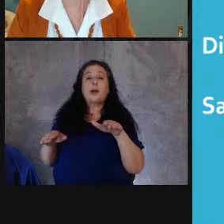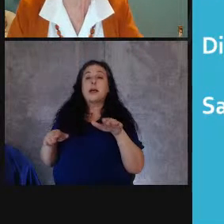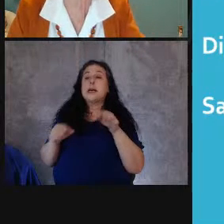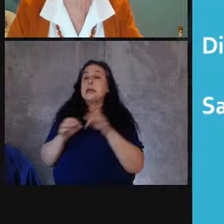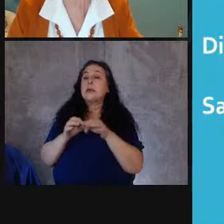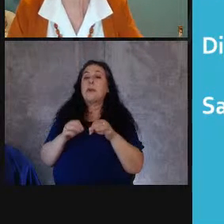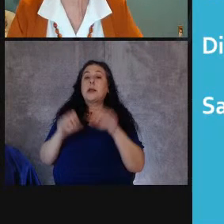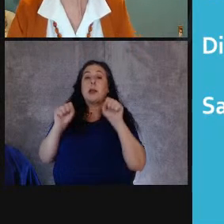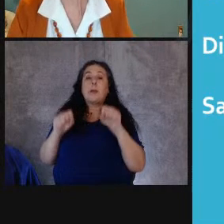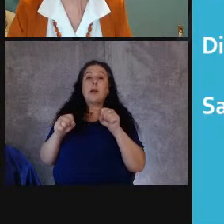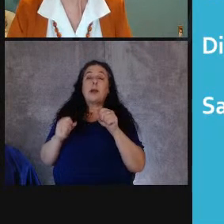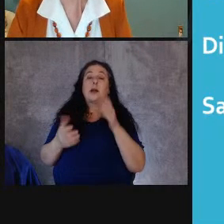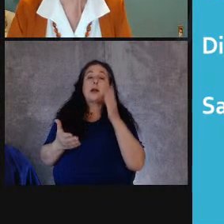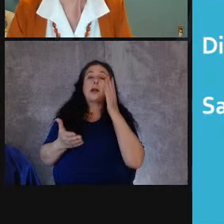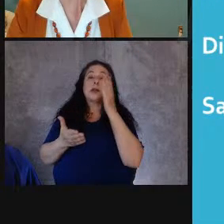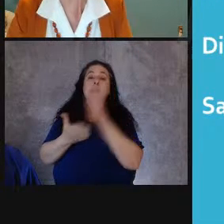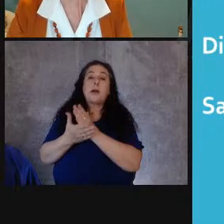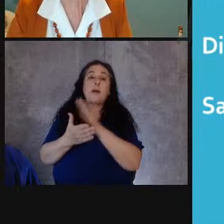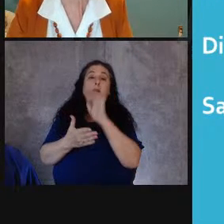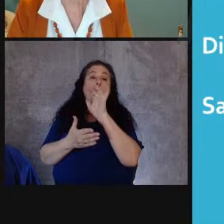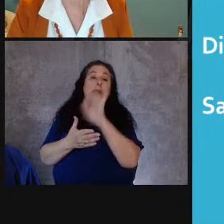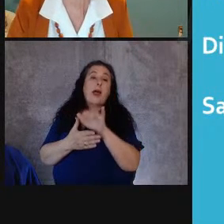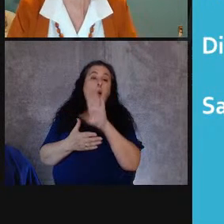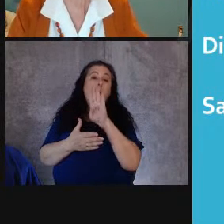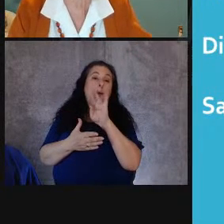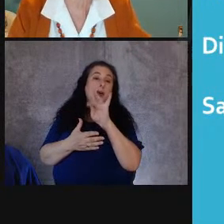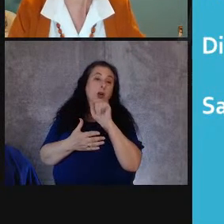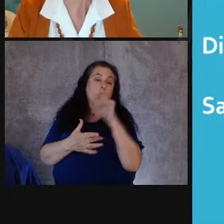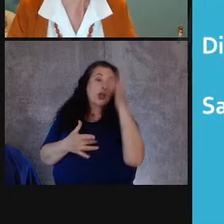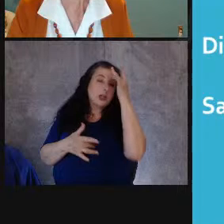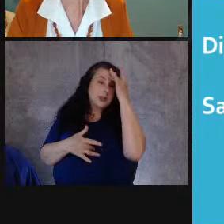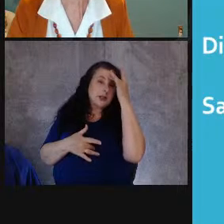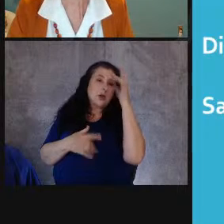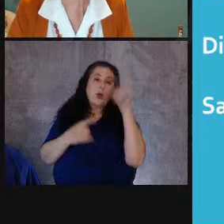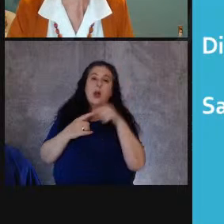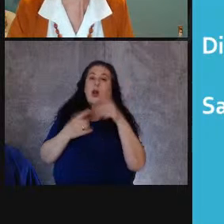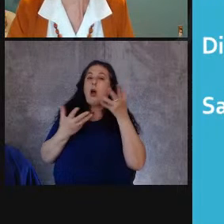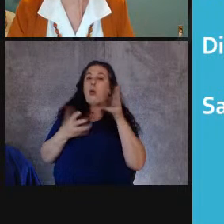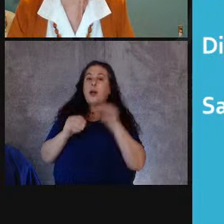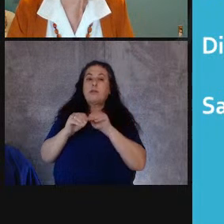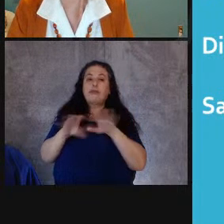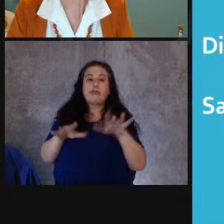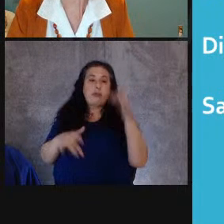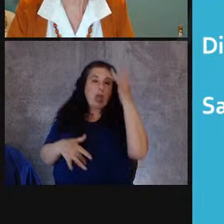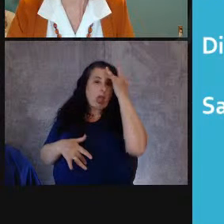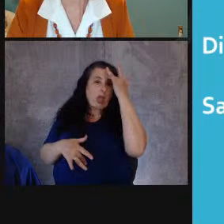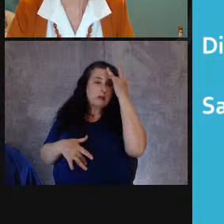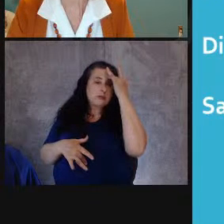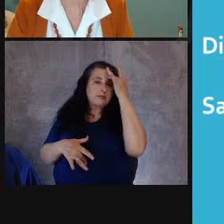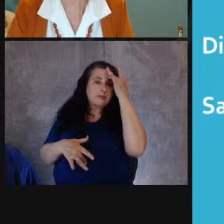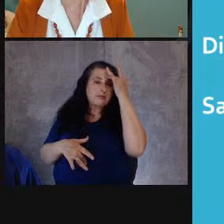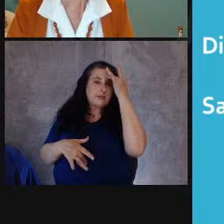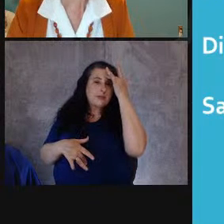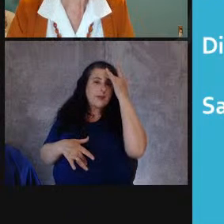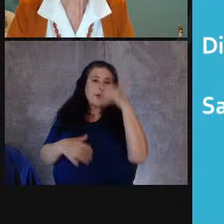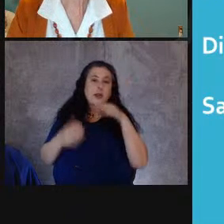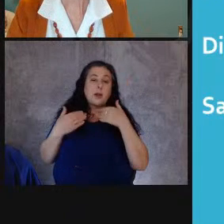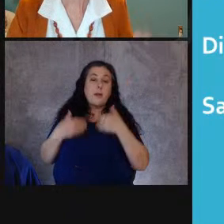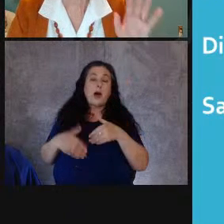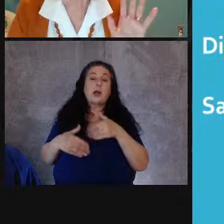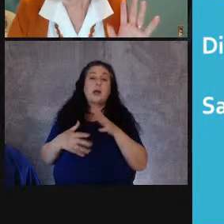to stop a bacterial disease after it had already taken root in a child's body.